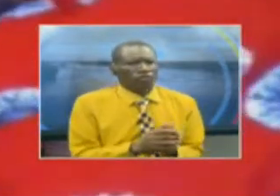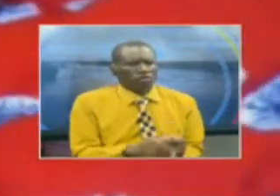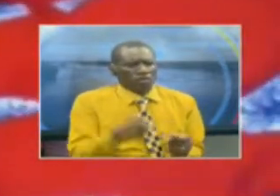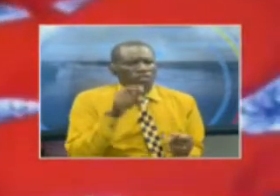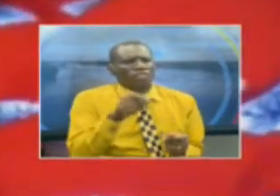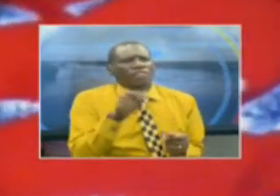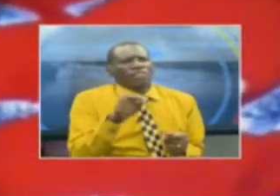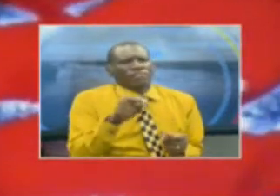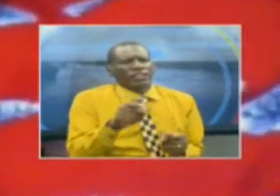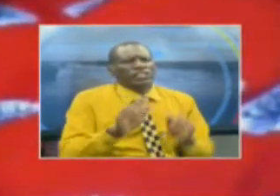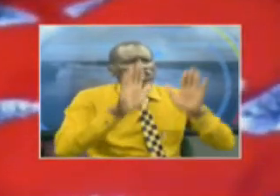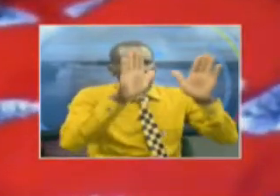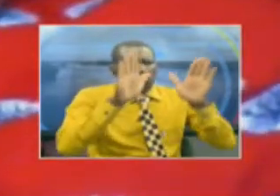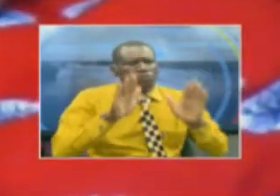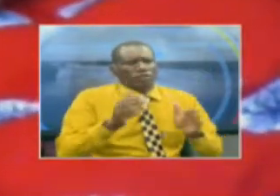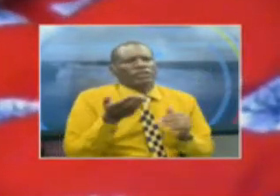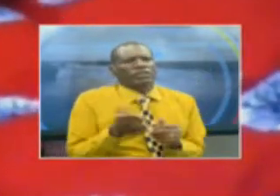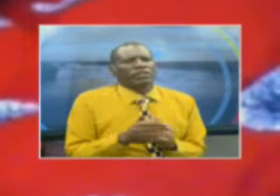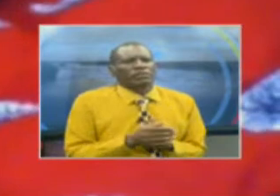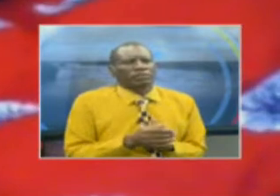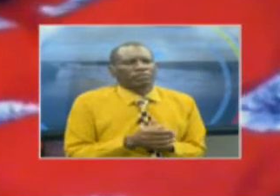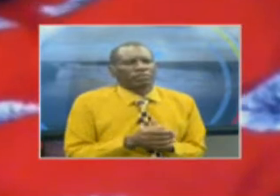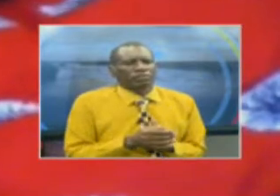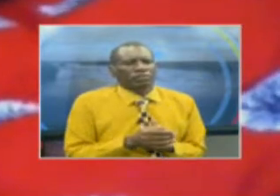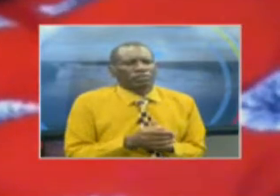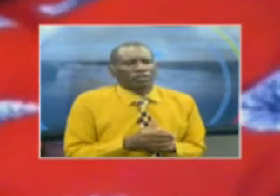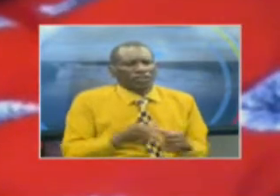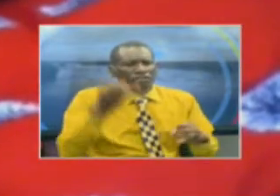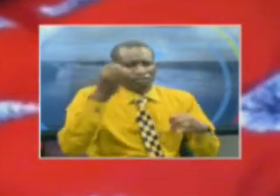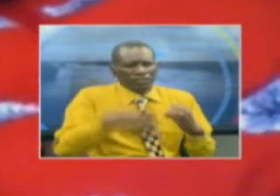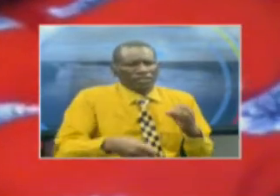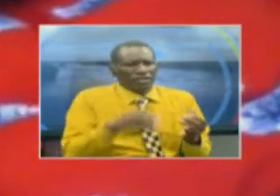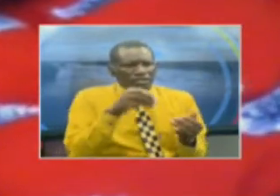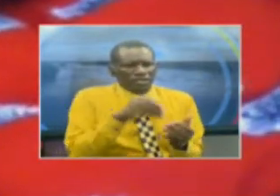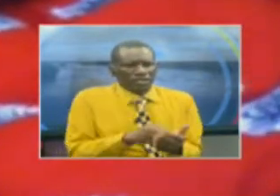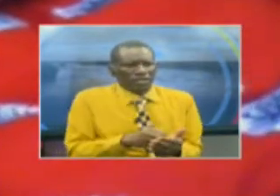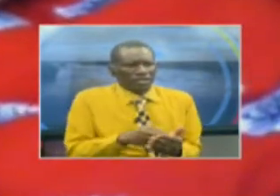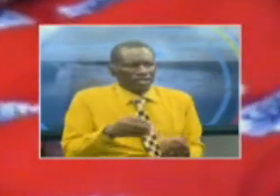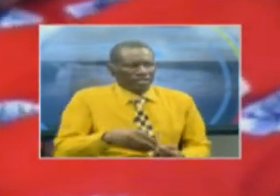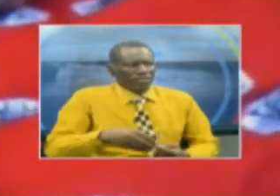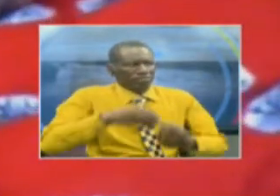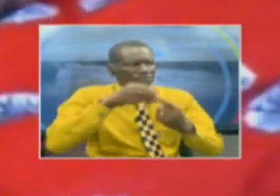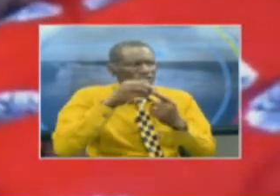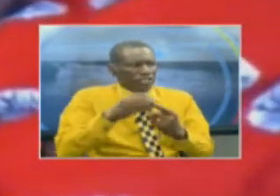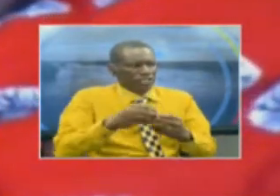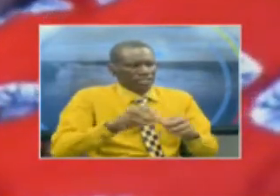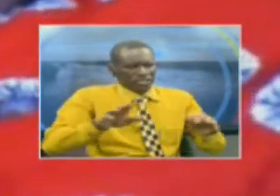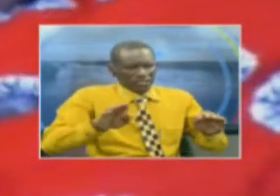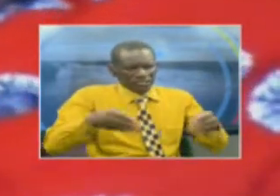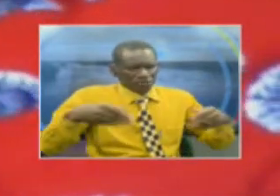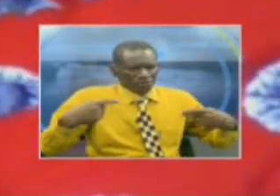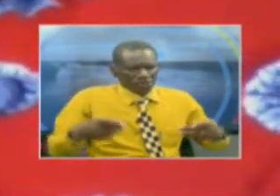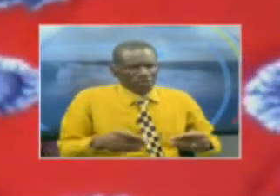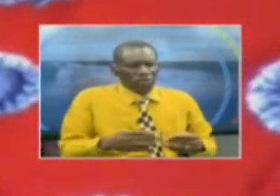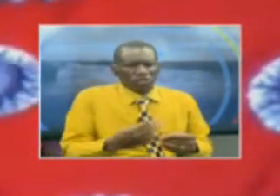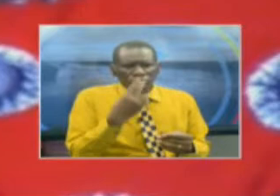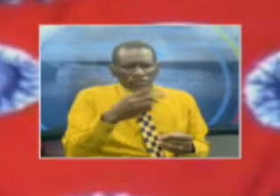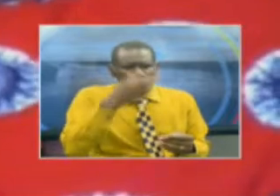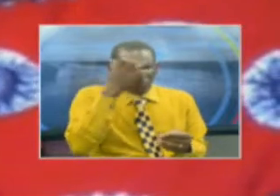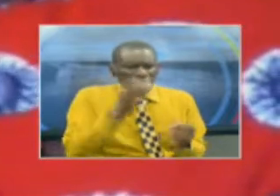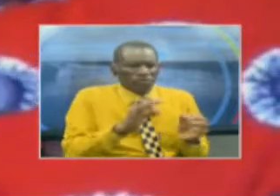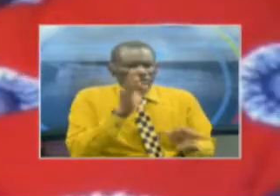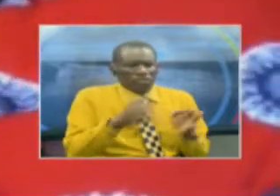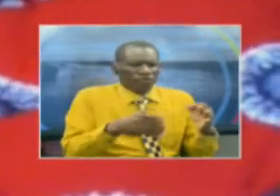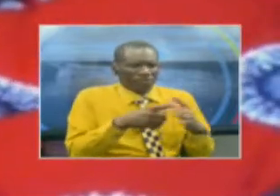is a very, very important to the family, especially disabled. You see, because if you